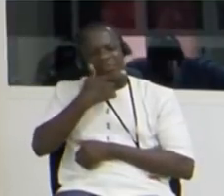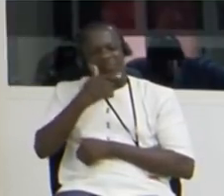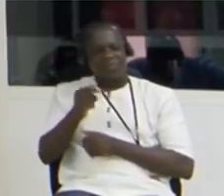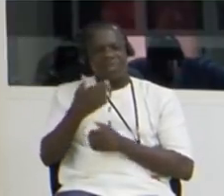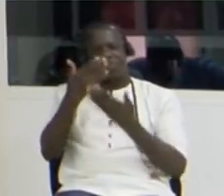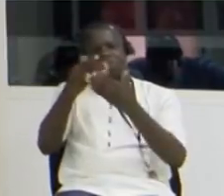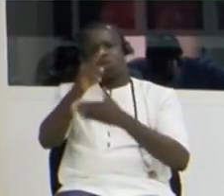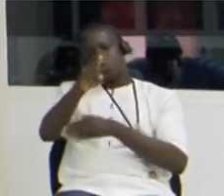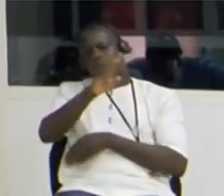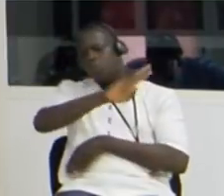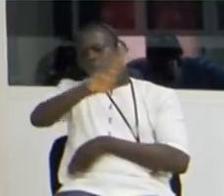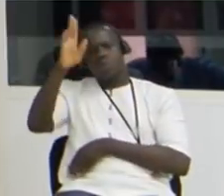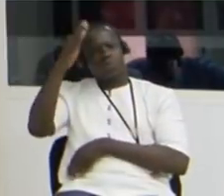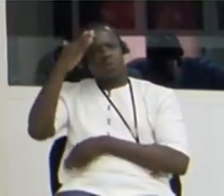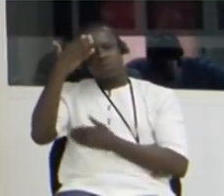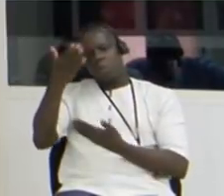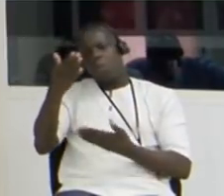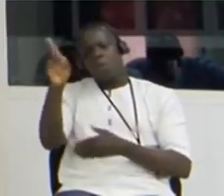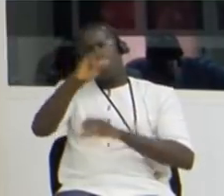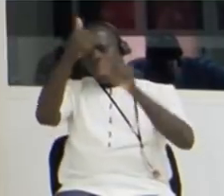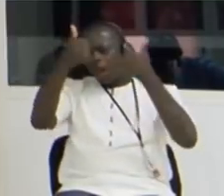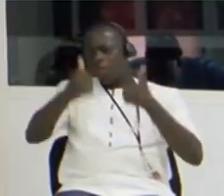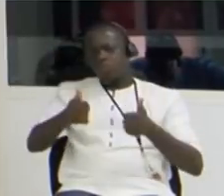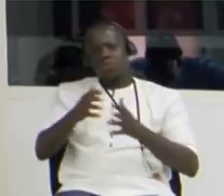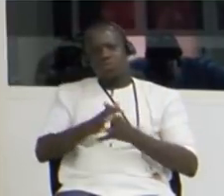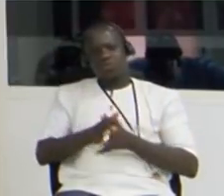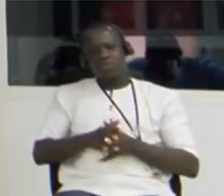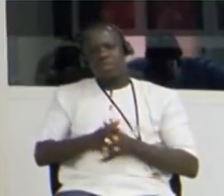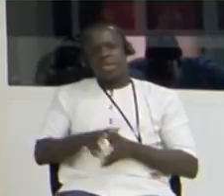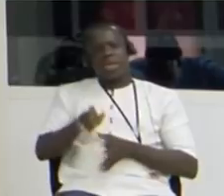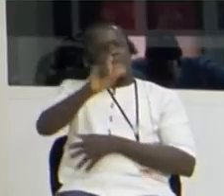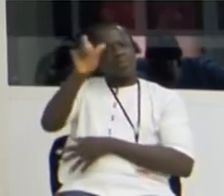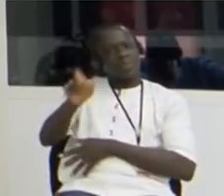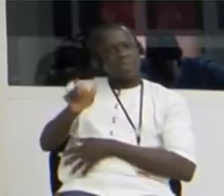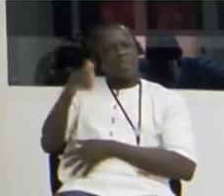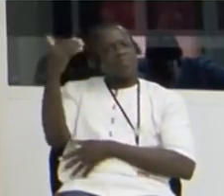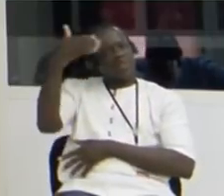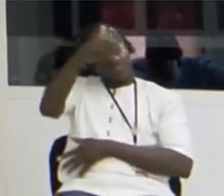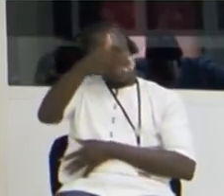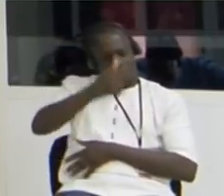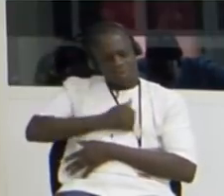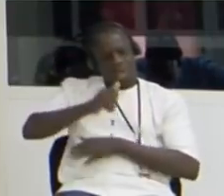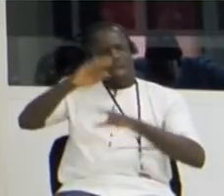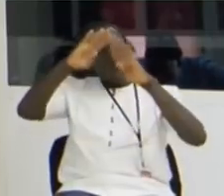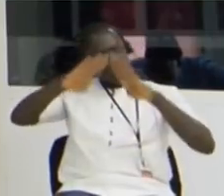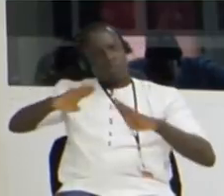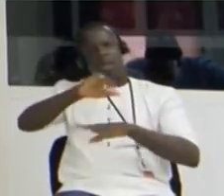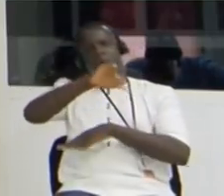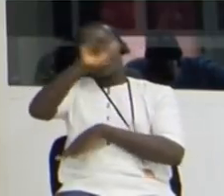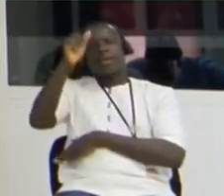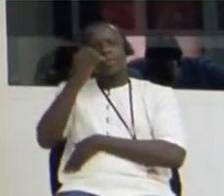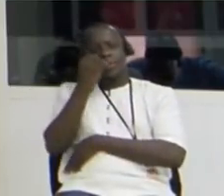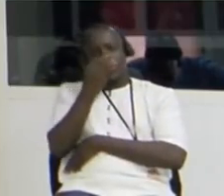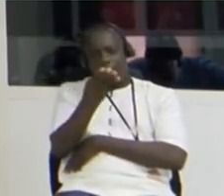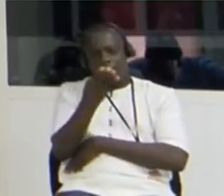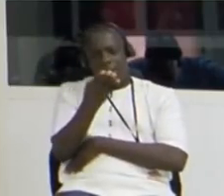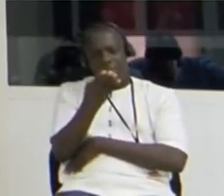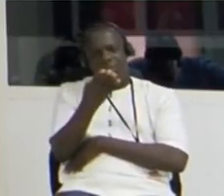on. So it's this particular person that came to my house and said that